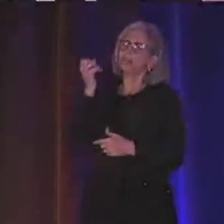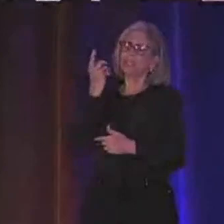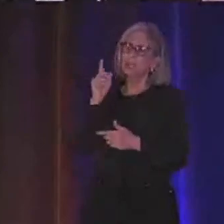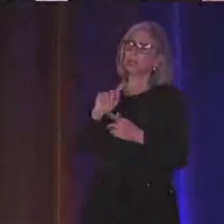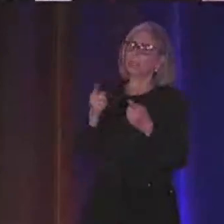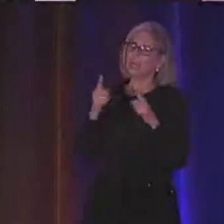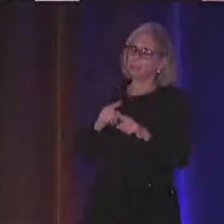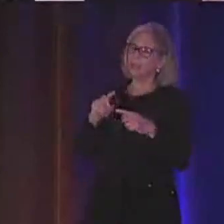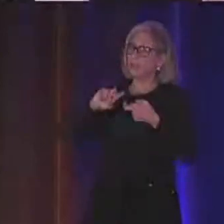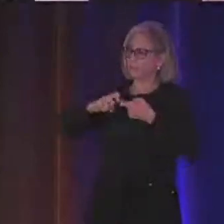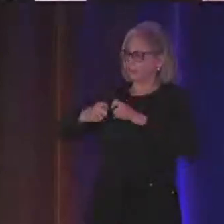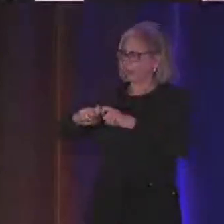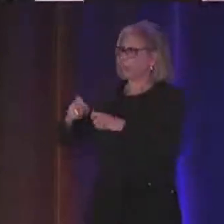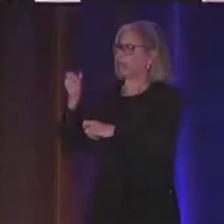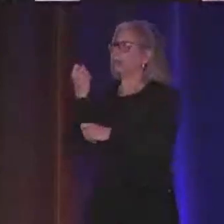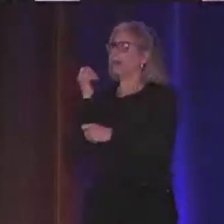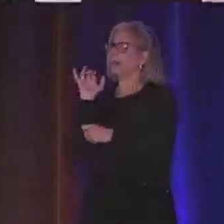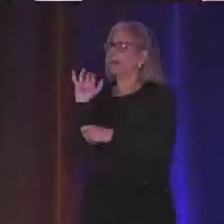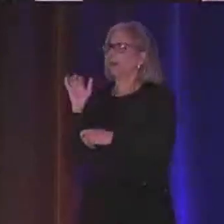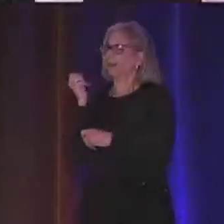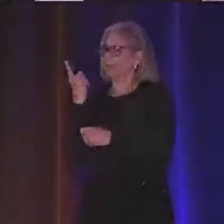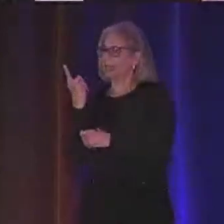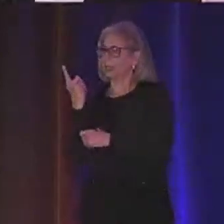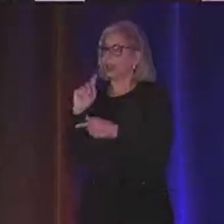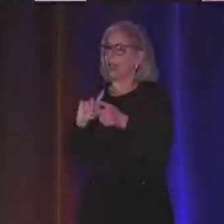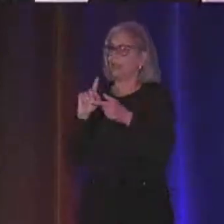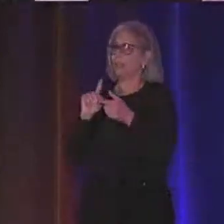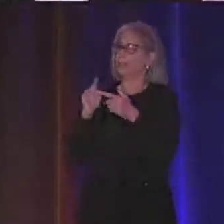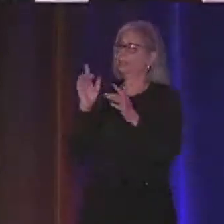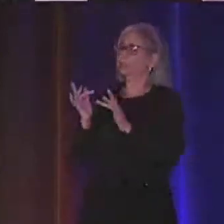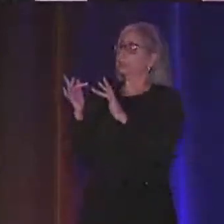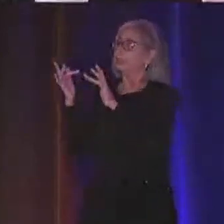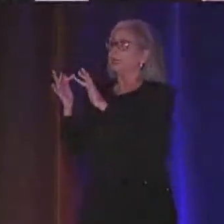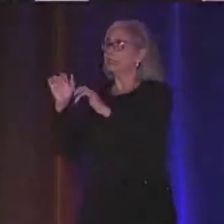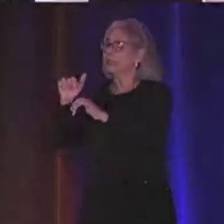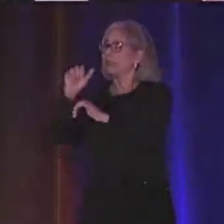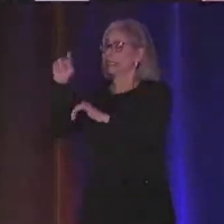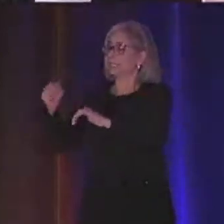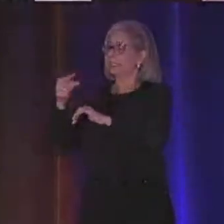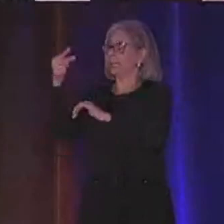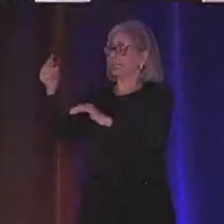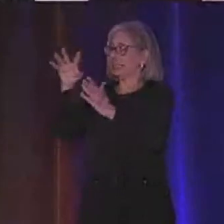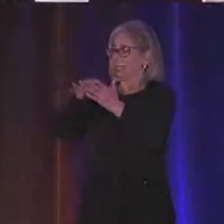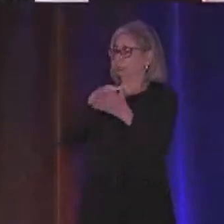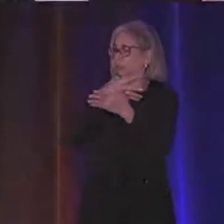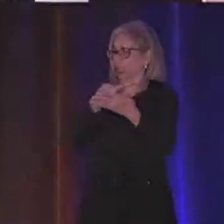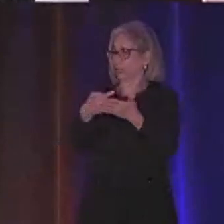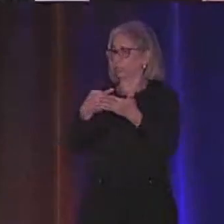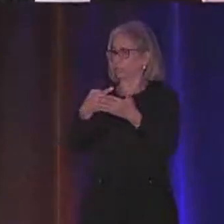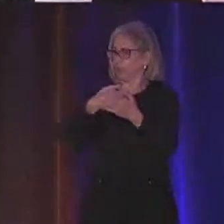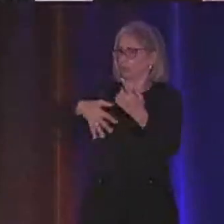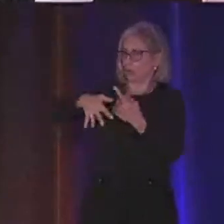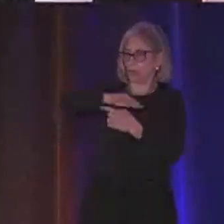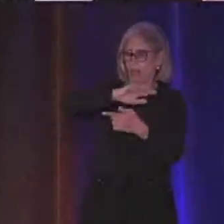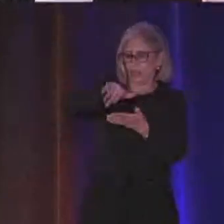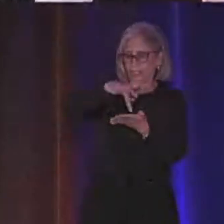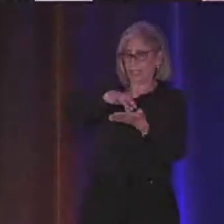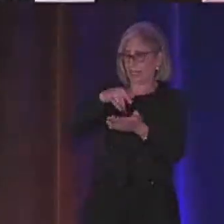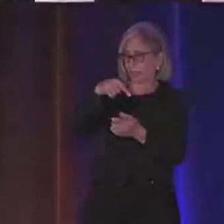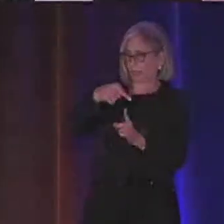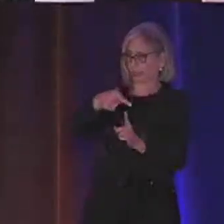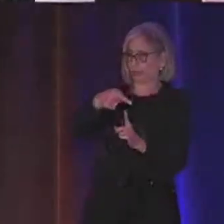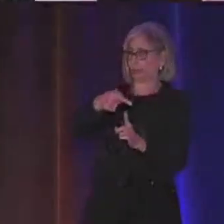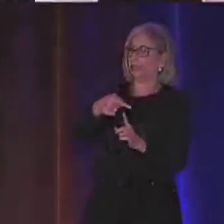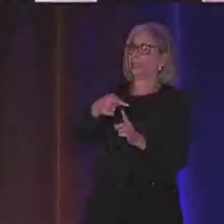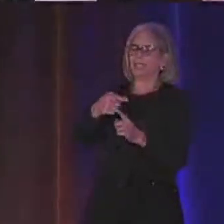This is a blockchain. You could then branch out to some of the secondary charts around the centerpiece. It's hard to